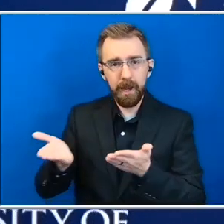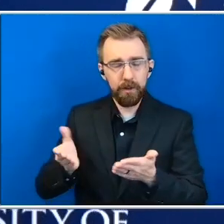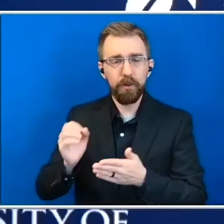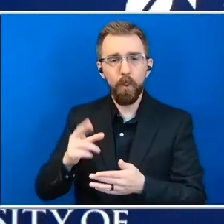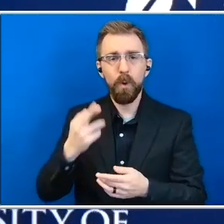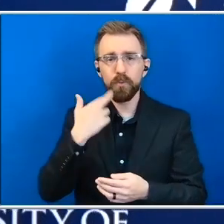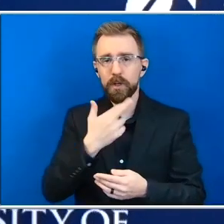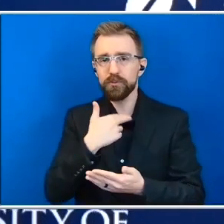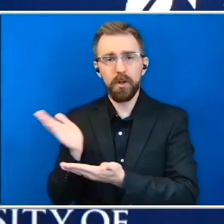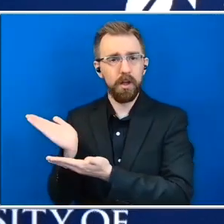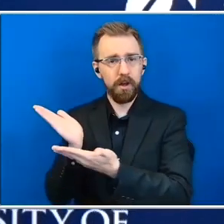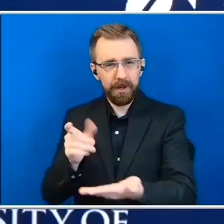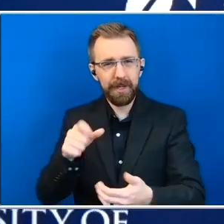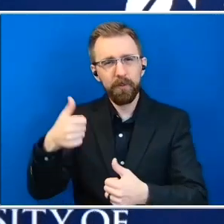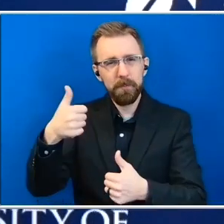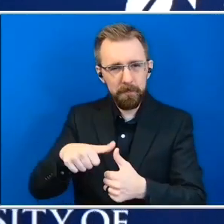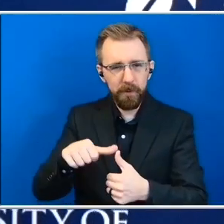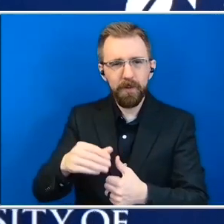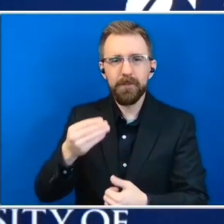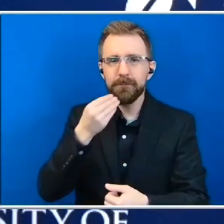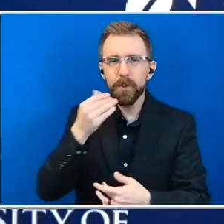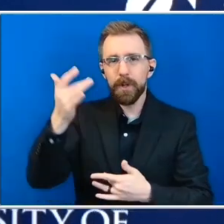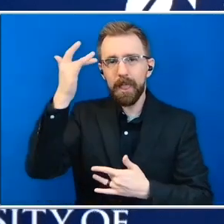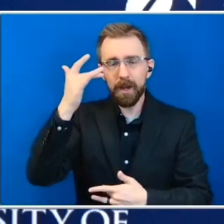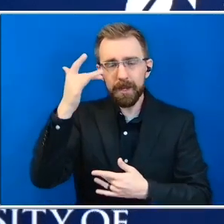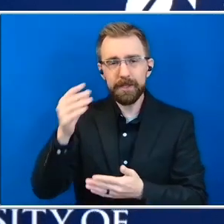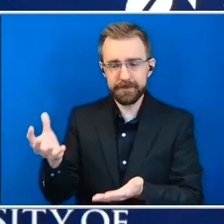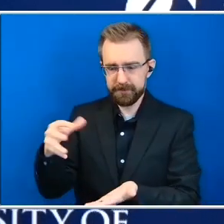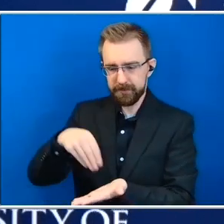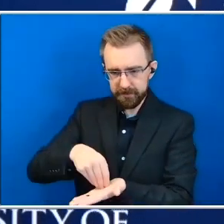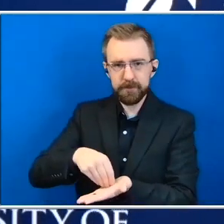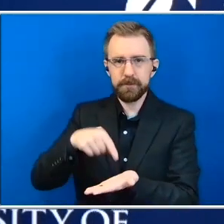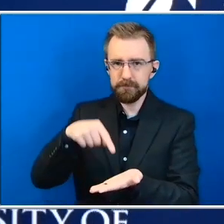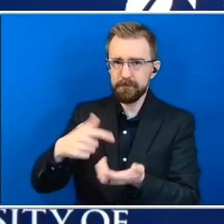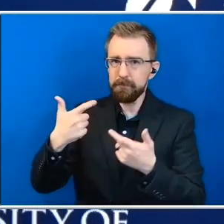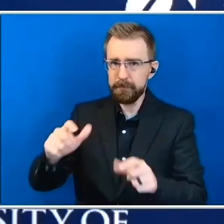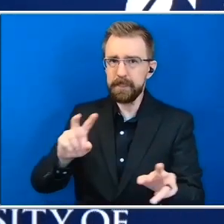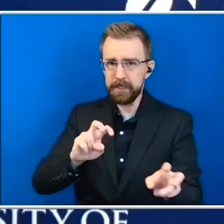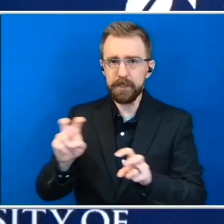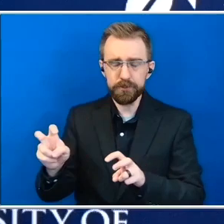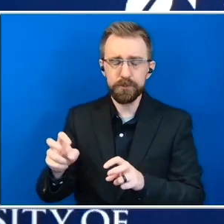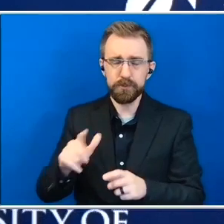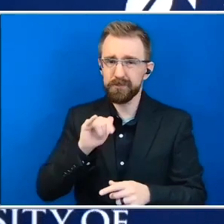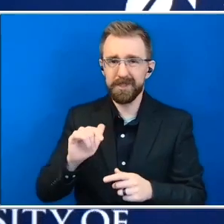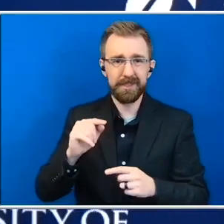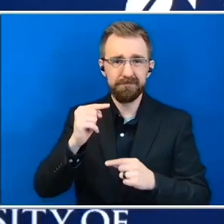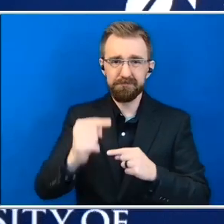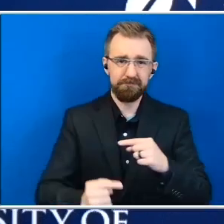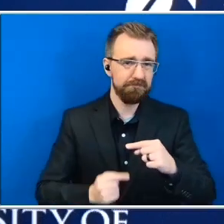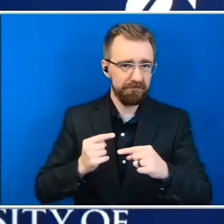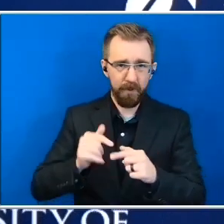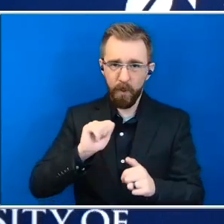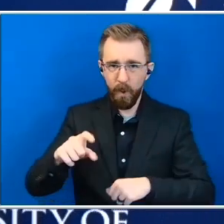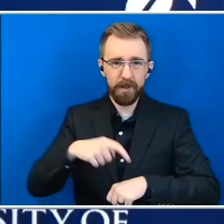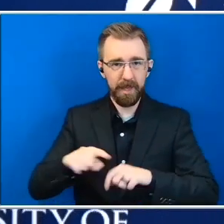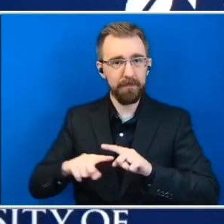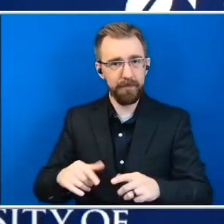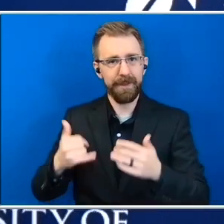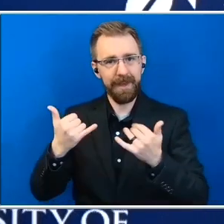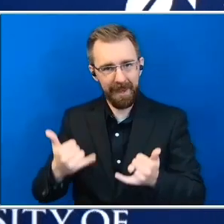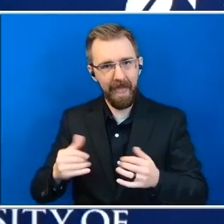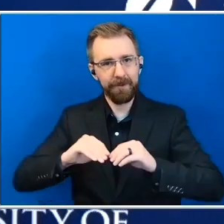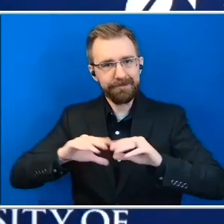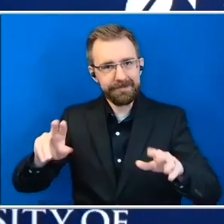to remember that foodborne illness is a significant issue really all the time, but particularly now as it's been in the news. As of